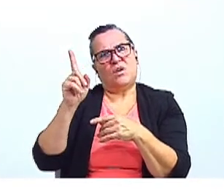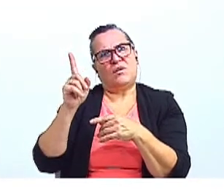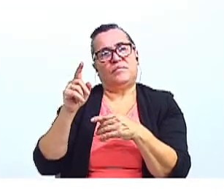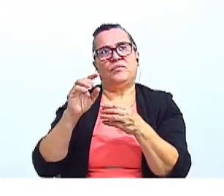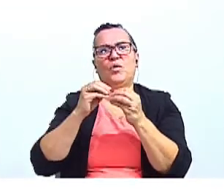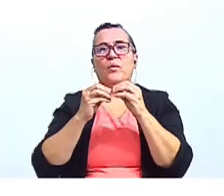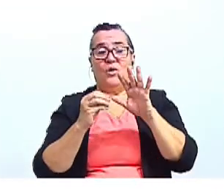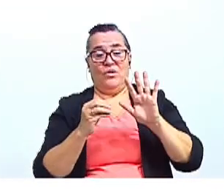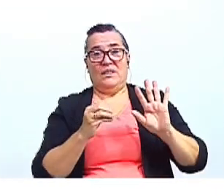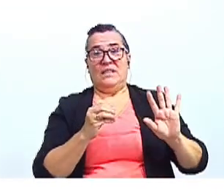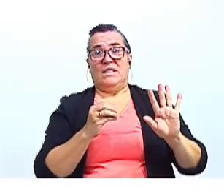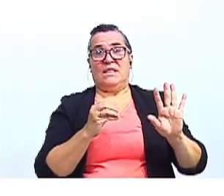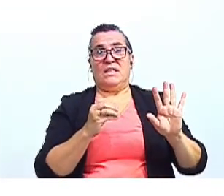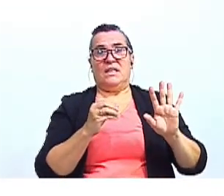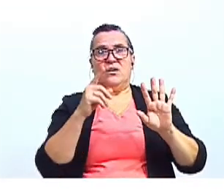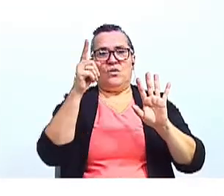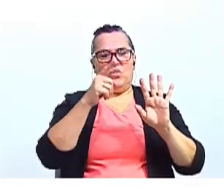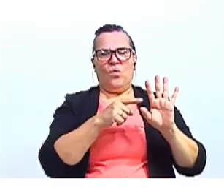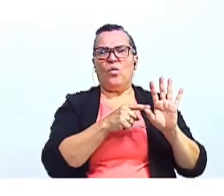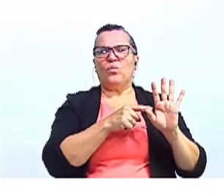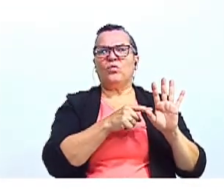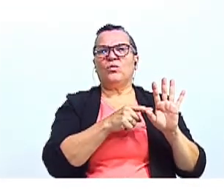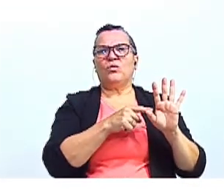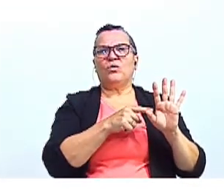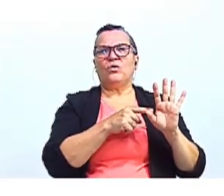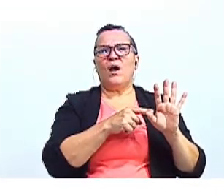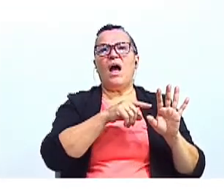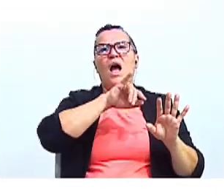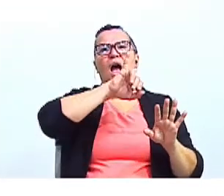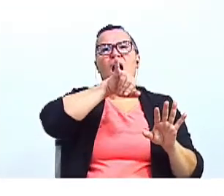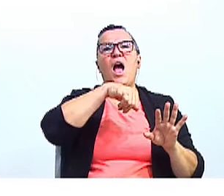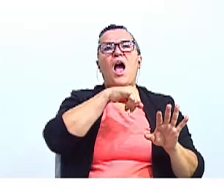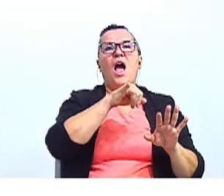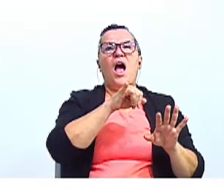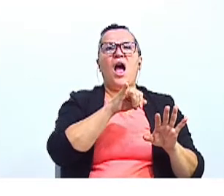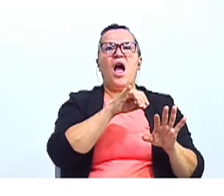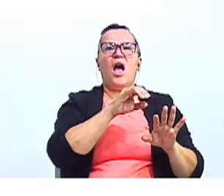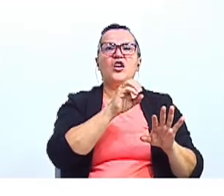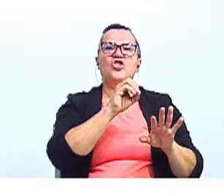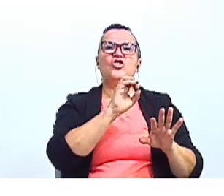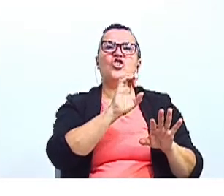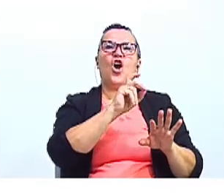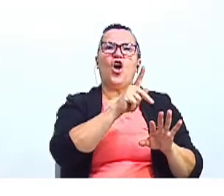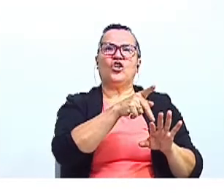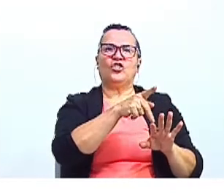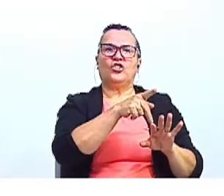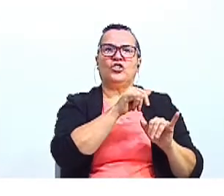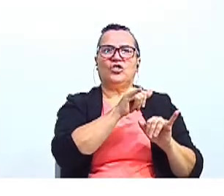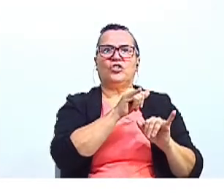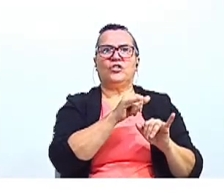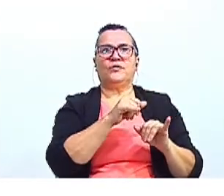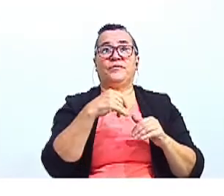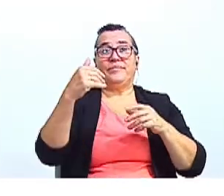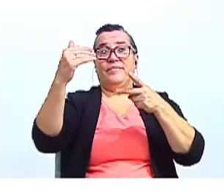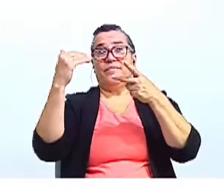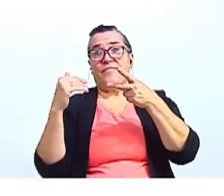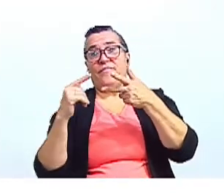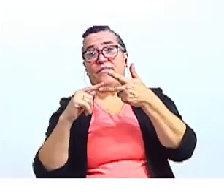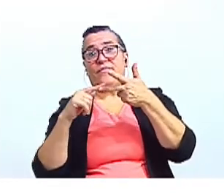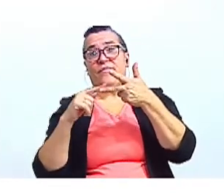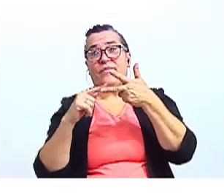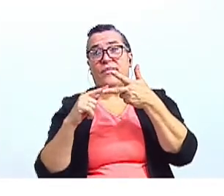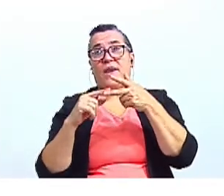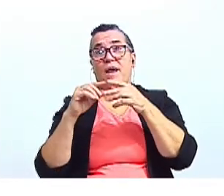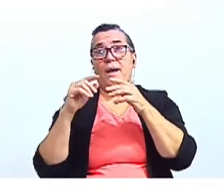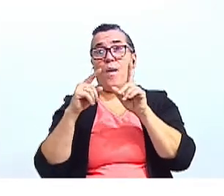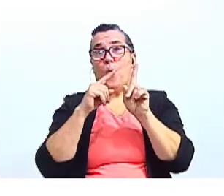here we have word number 5, jokes. Then the next says being part of a group of friends